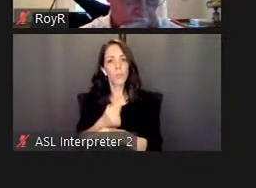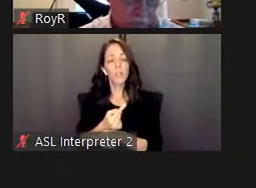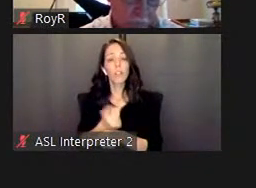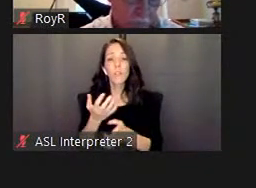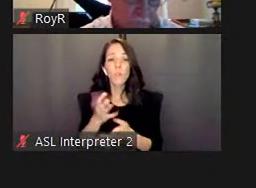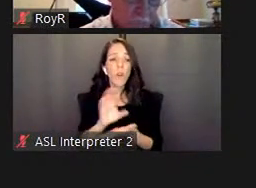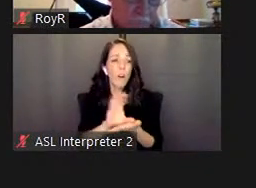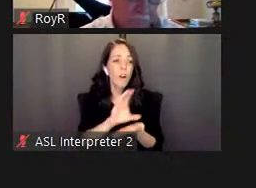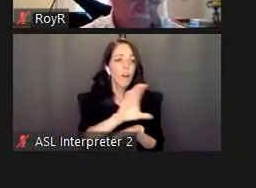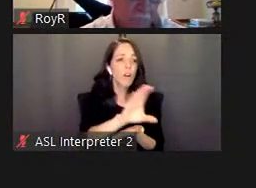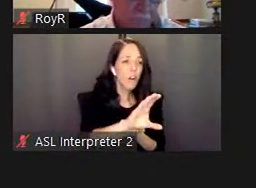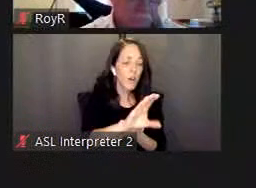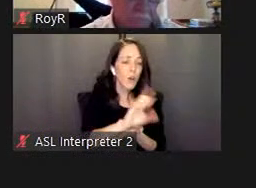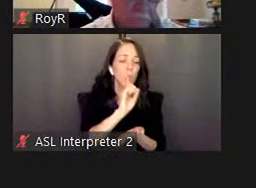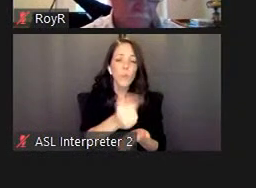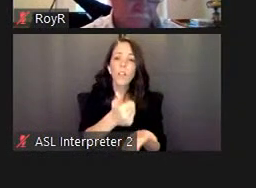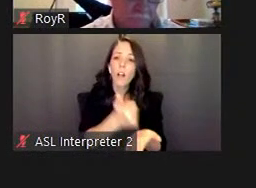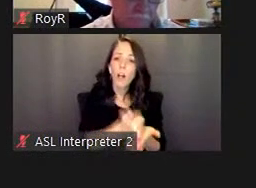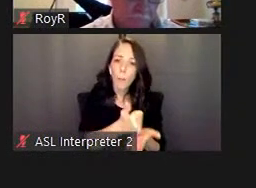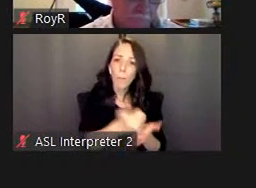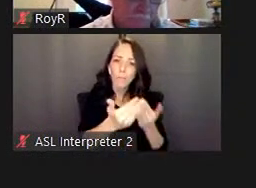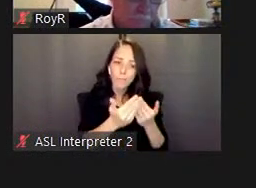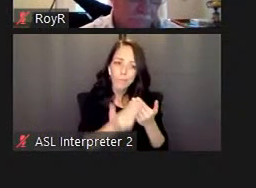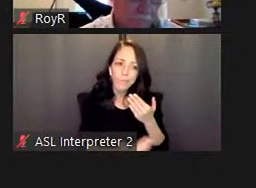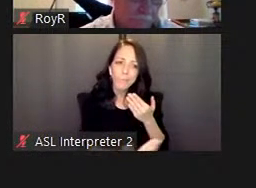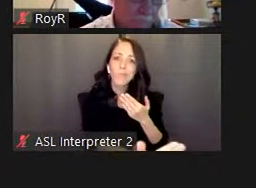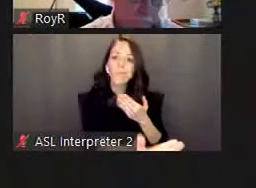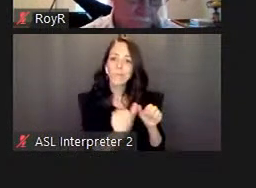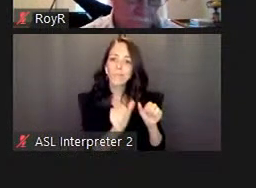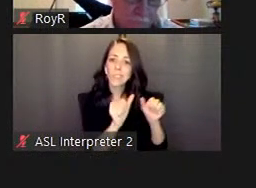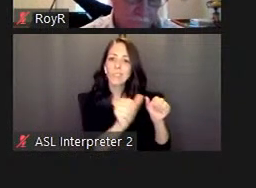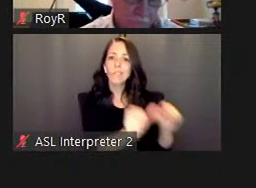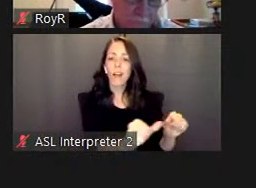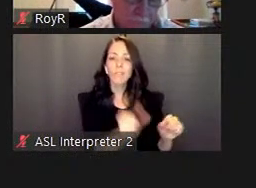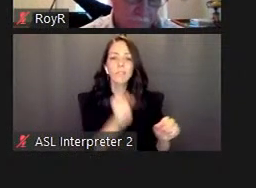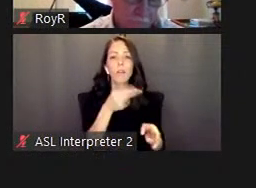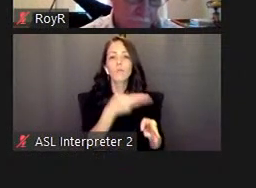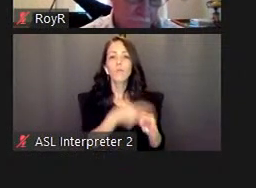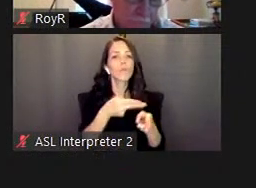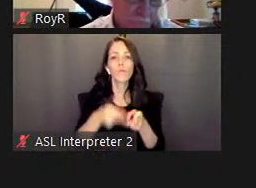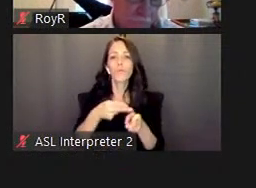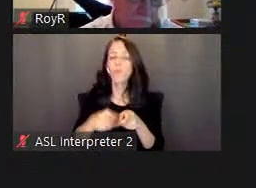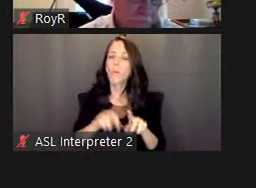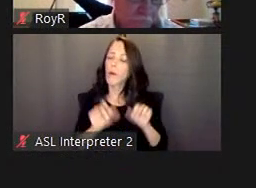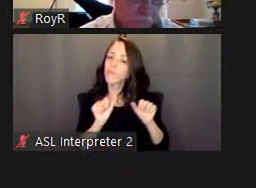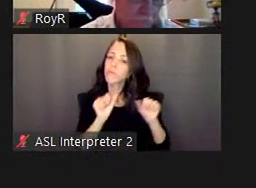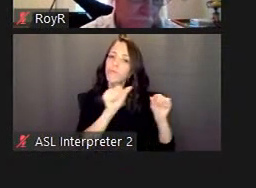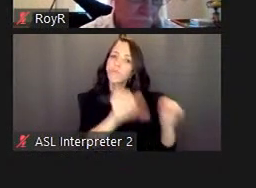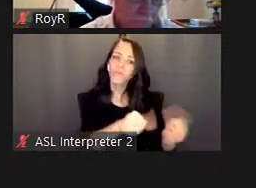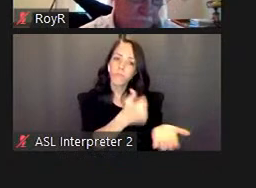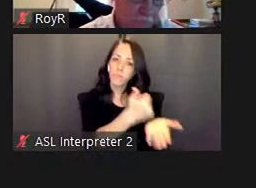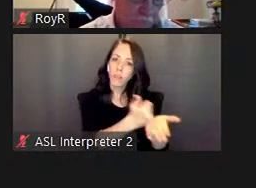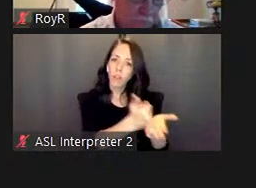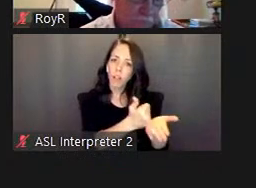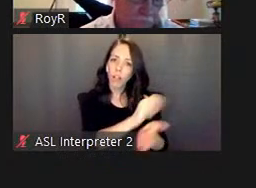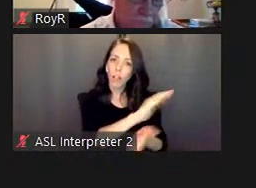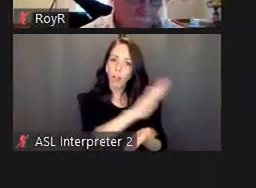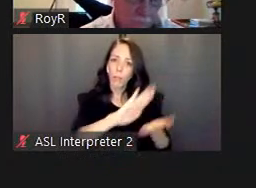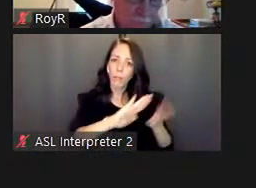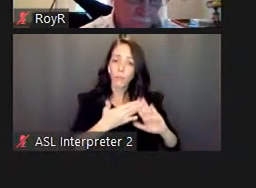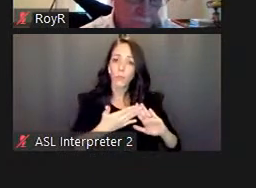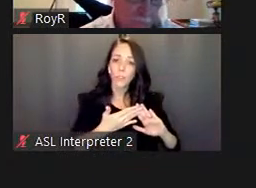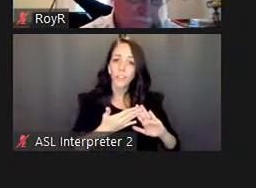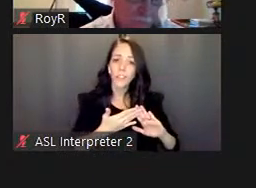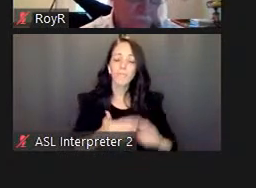impact that is sustainable and lasts for long-term recovery far beyond this funding. Next slide,